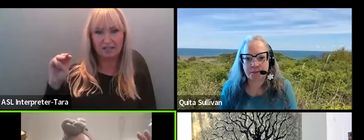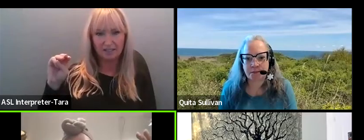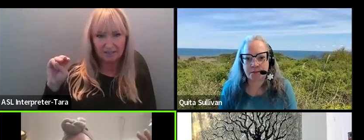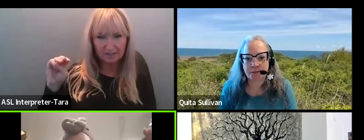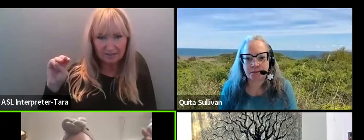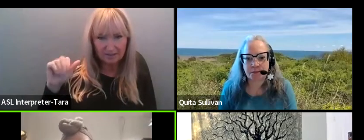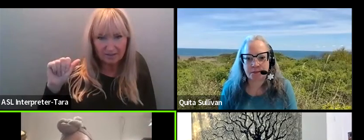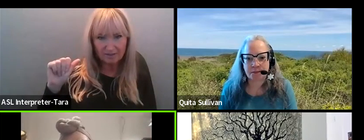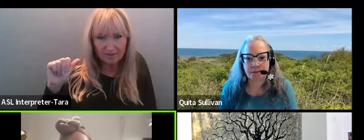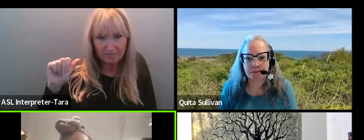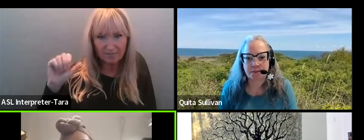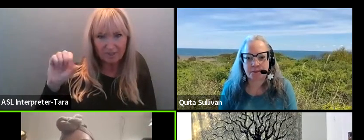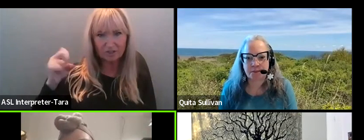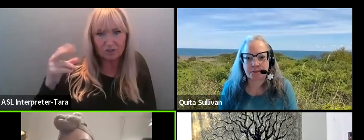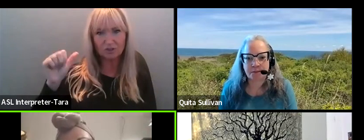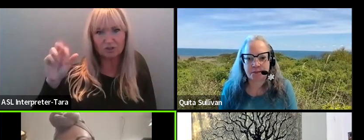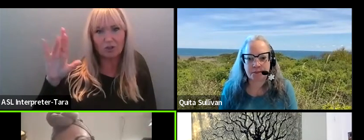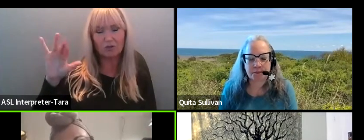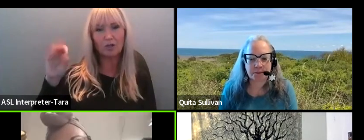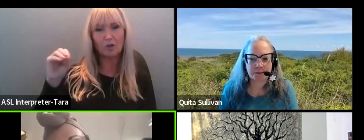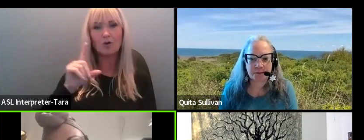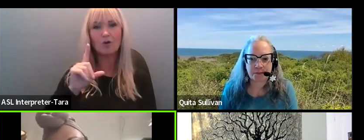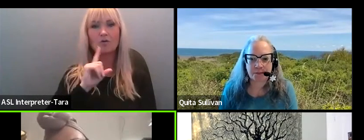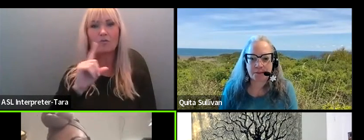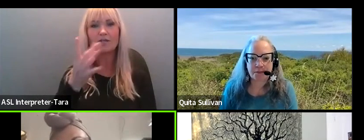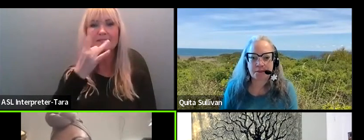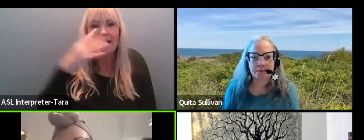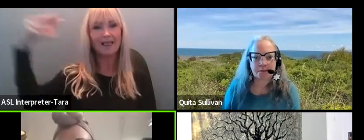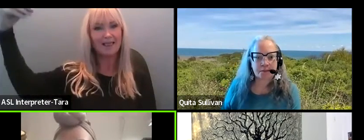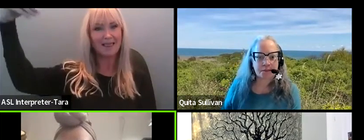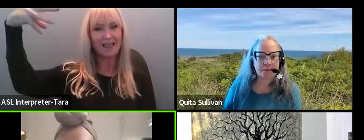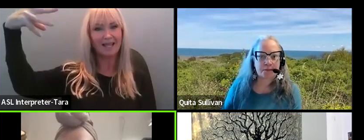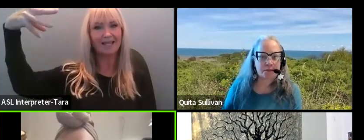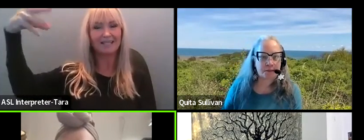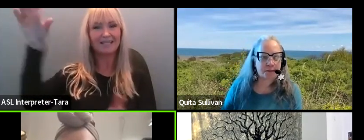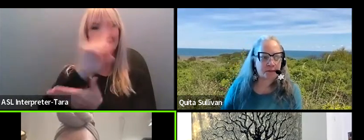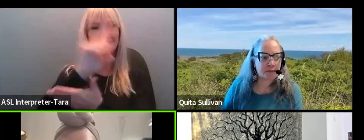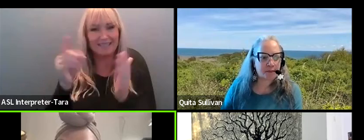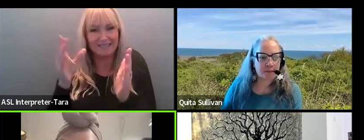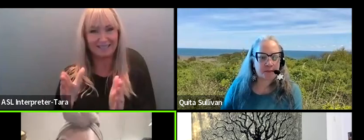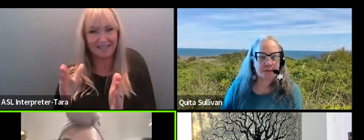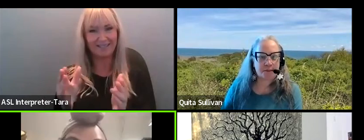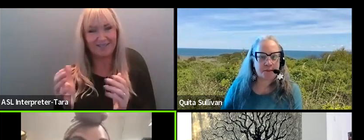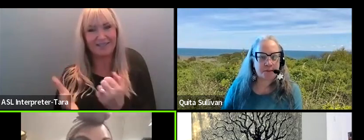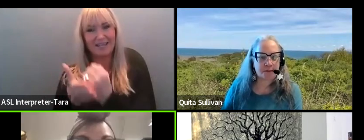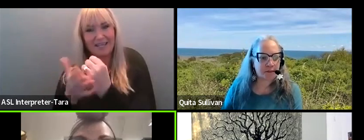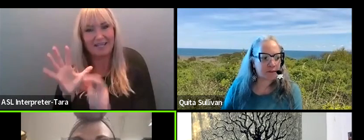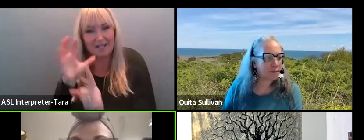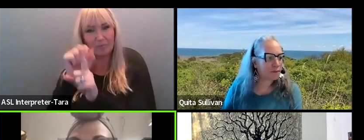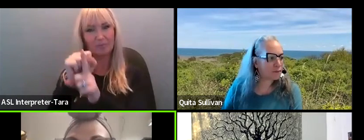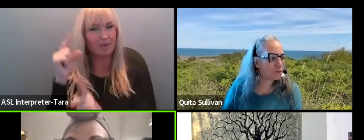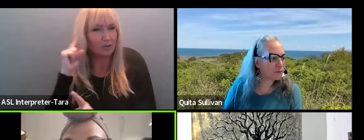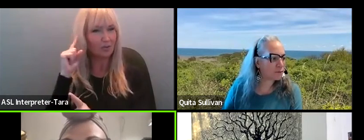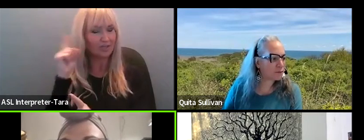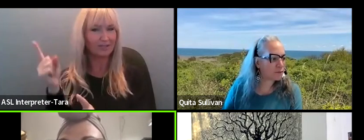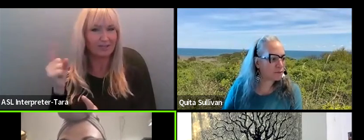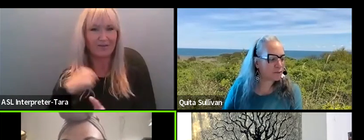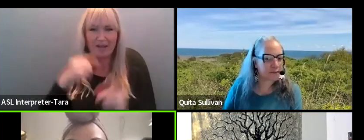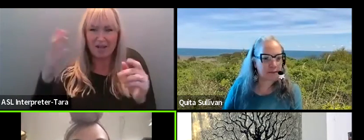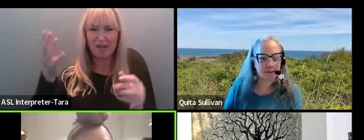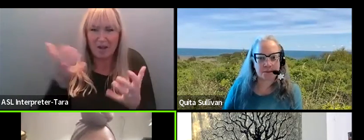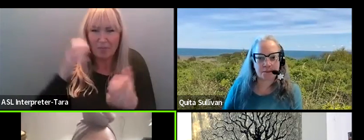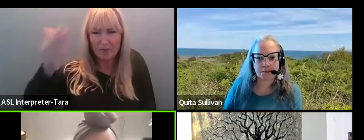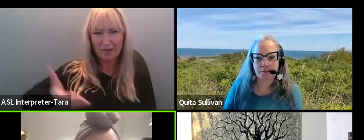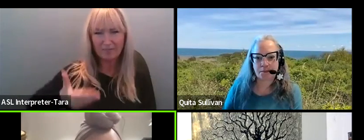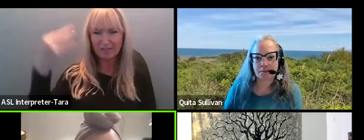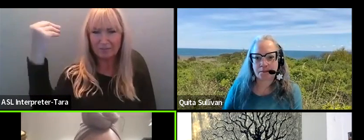lighting designer and helped capture sound throughout the piece. So I wanna invite them on, and I don't know if I can see